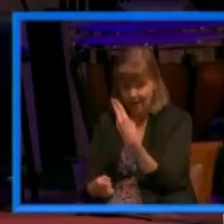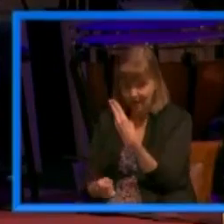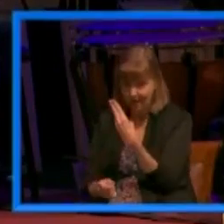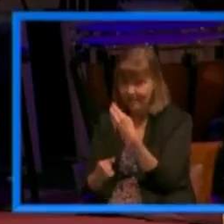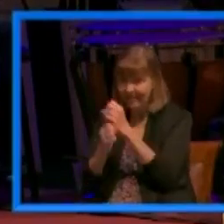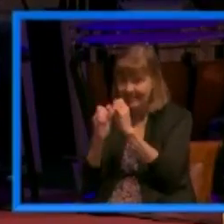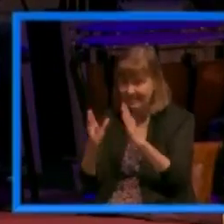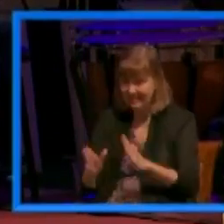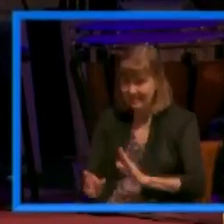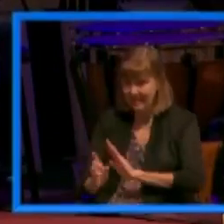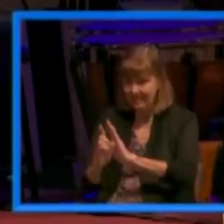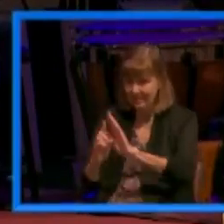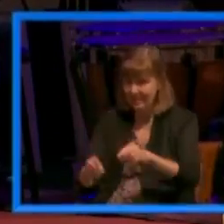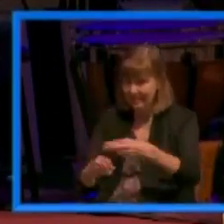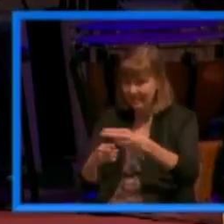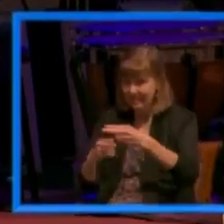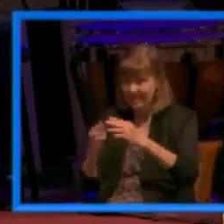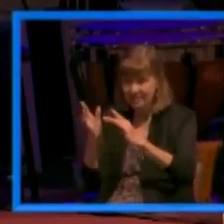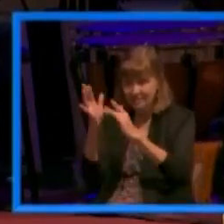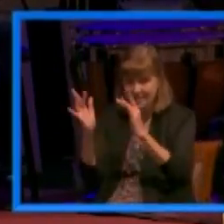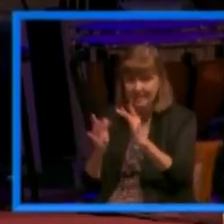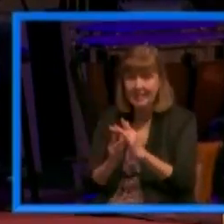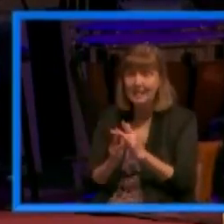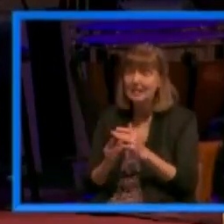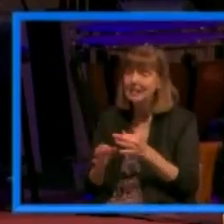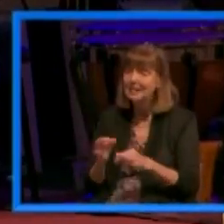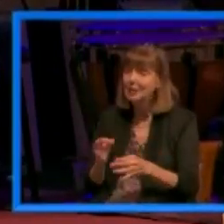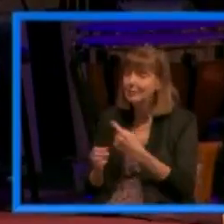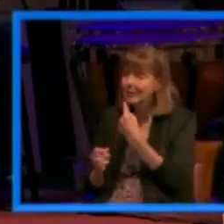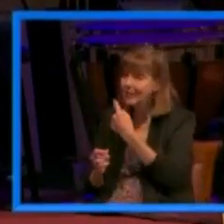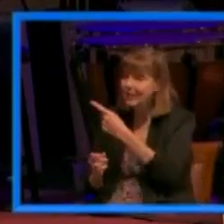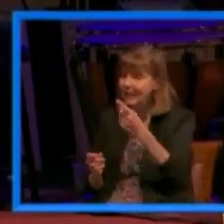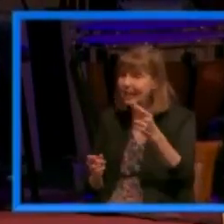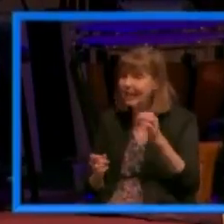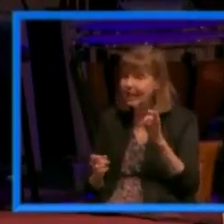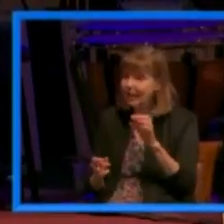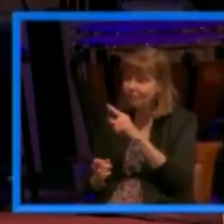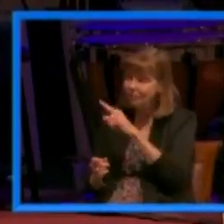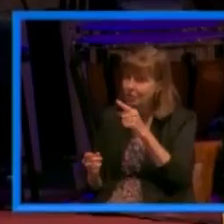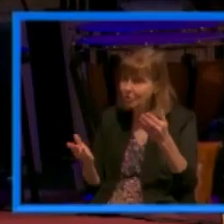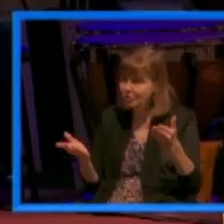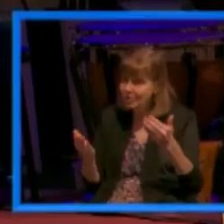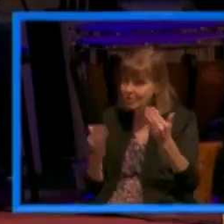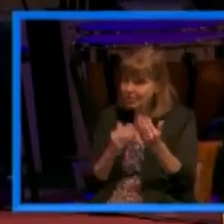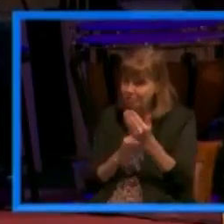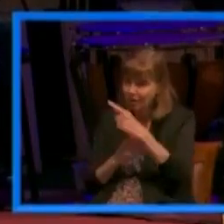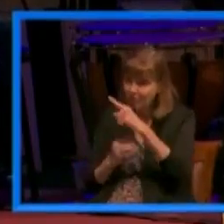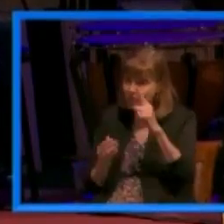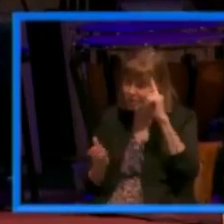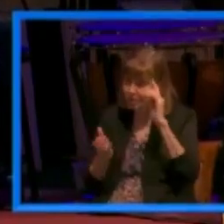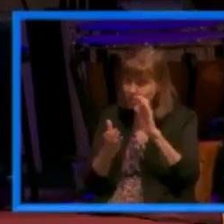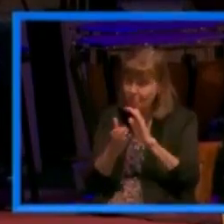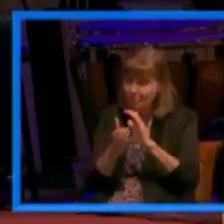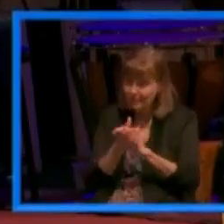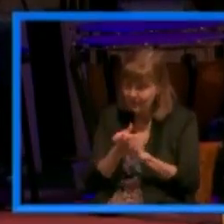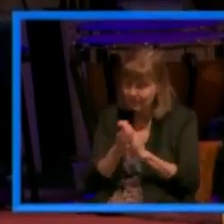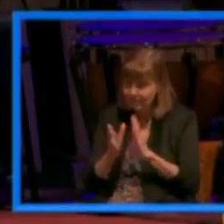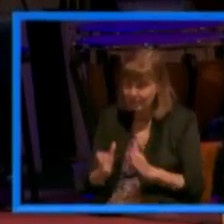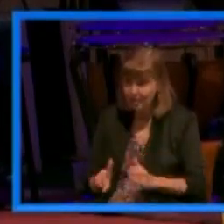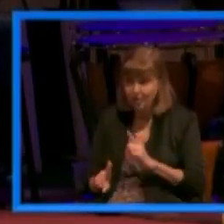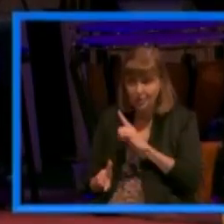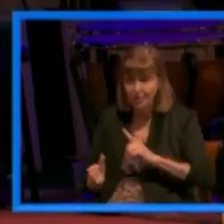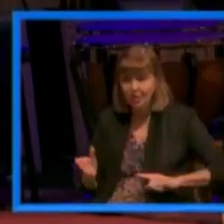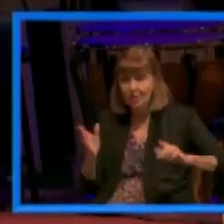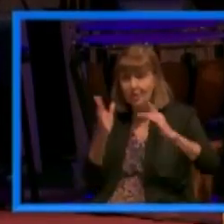I would just simply say to you, if you're here this morning and you are a believer in the Lord Jesus Christ and you find yourself entangled in sin, then fall on your knees